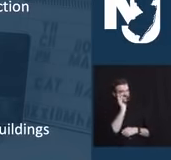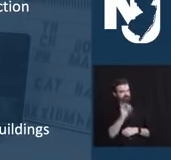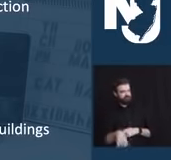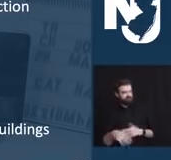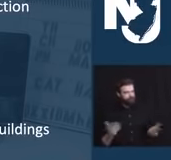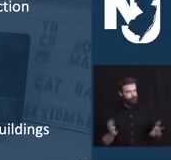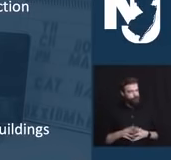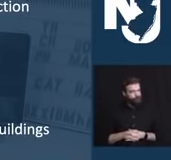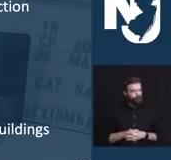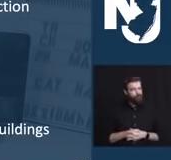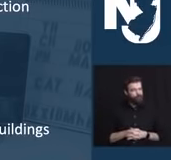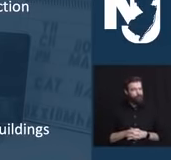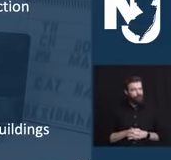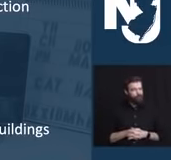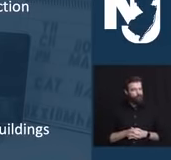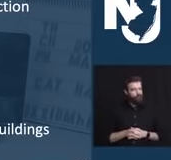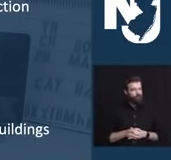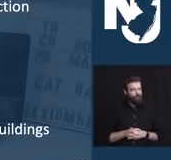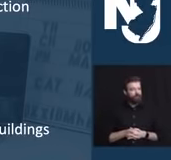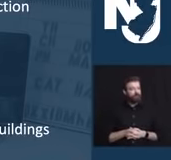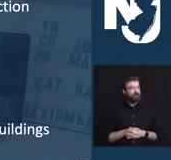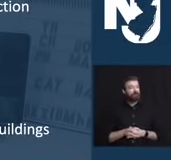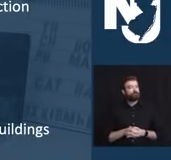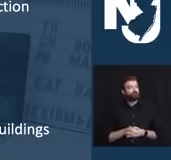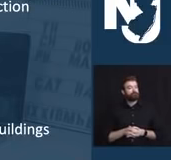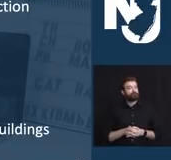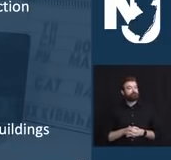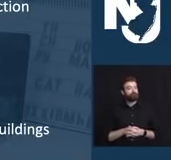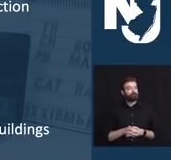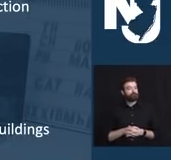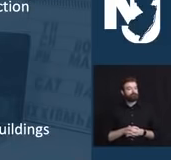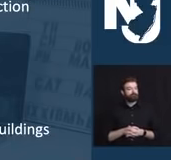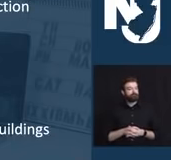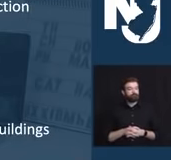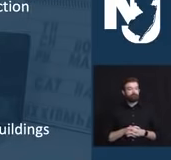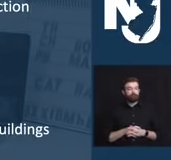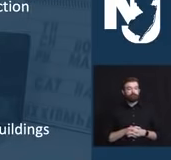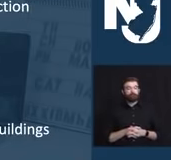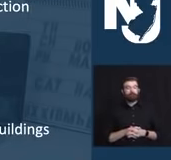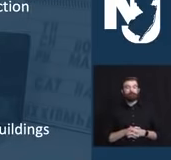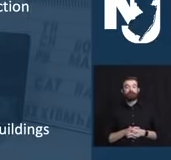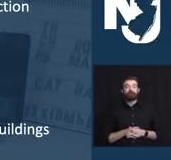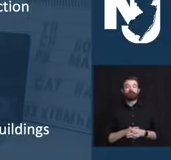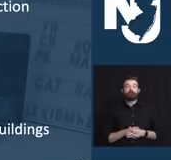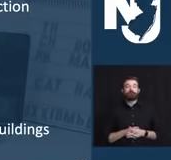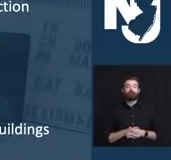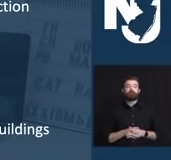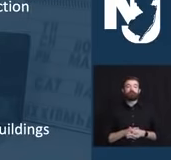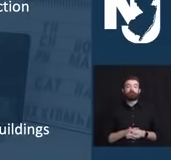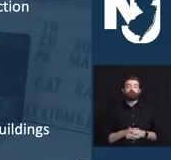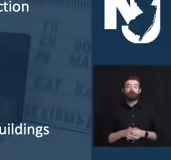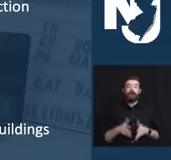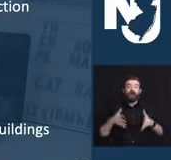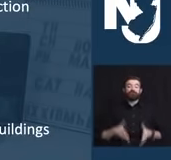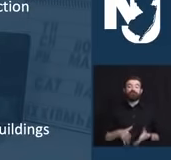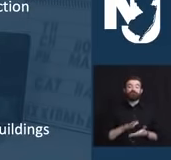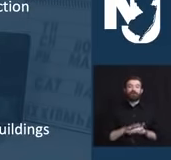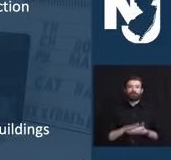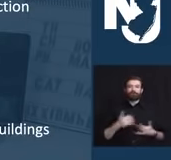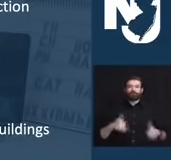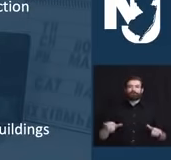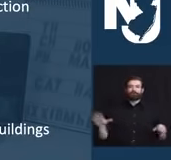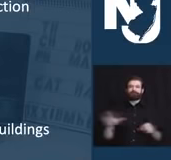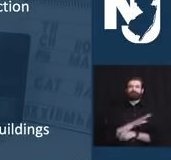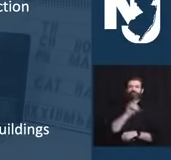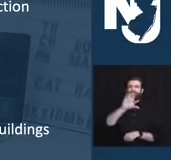would focus on the all-remote piece of this. The number of districts or schools remaining in the all-remote posture is just 17. That's down